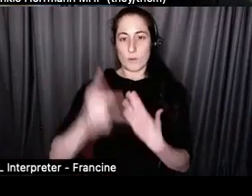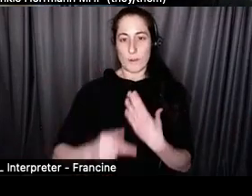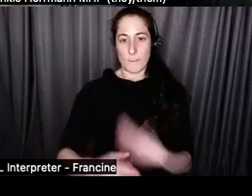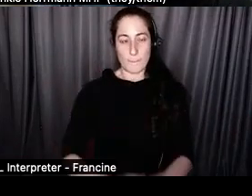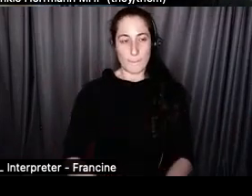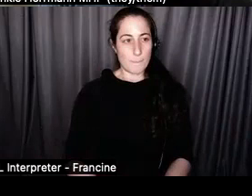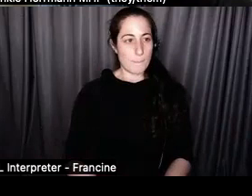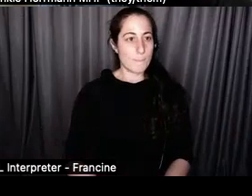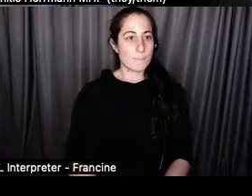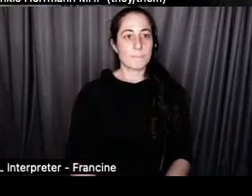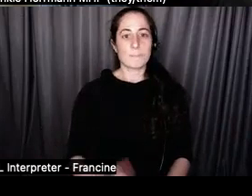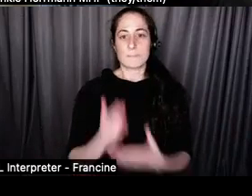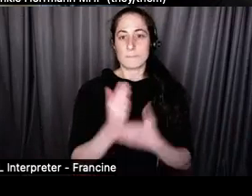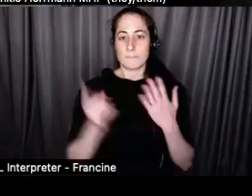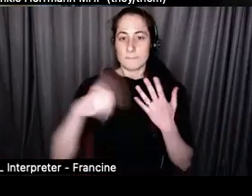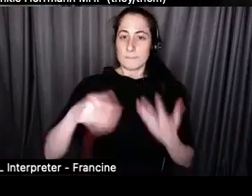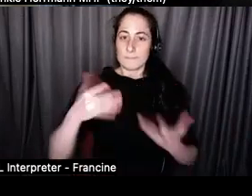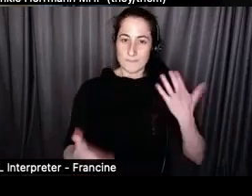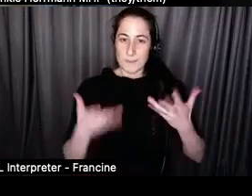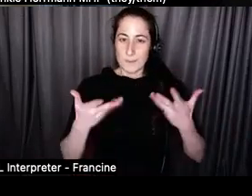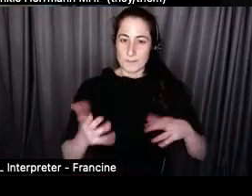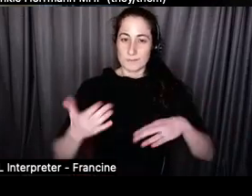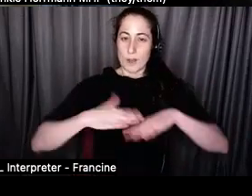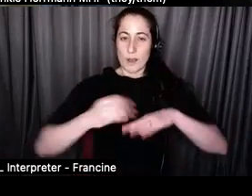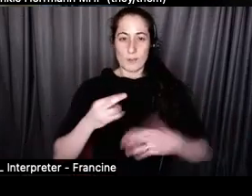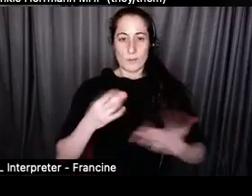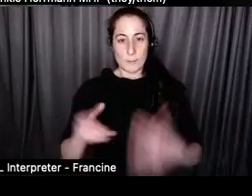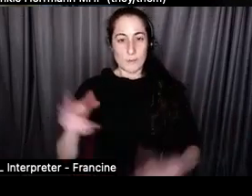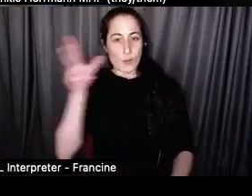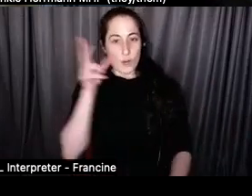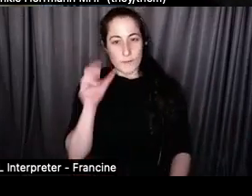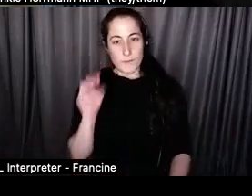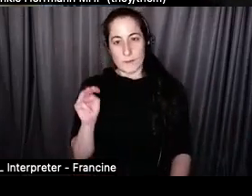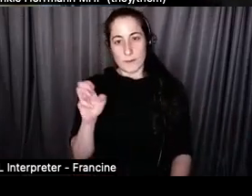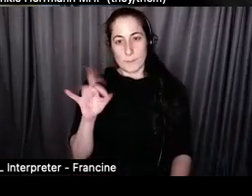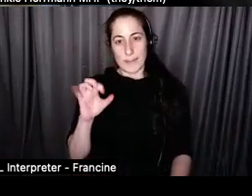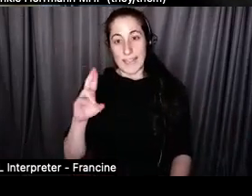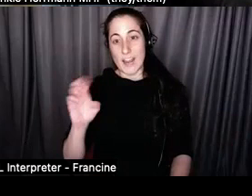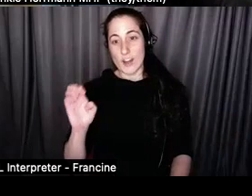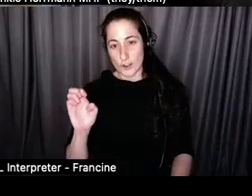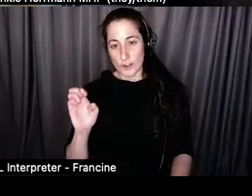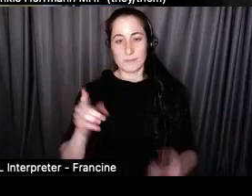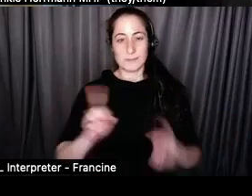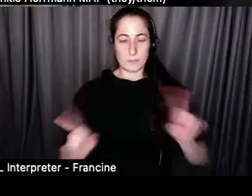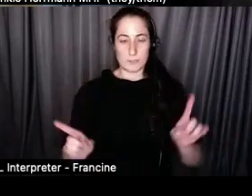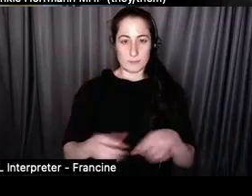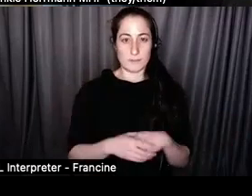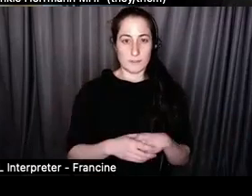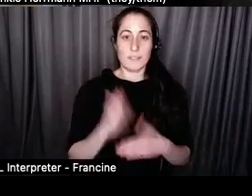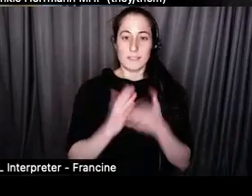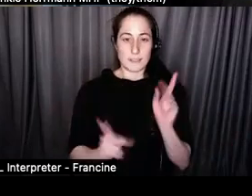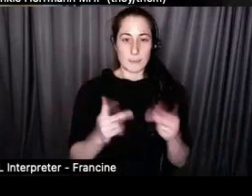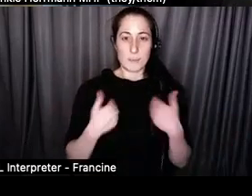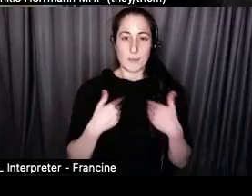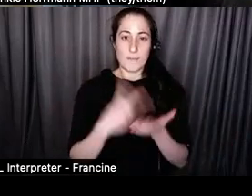So some of you might have also be on or have heard of Medicare. They're not the same thing. And some people have both. And when people